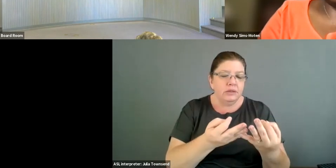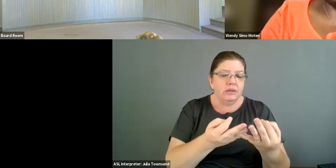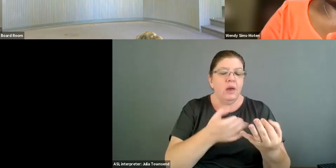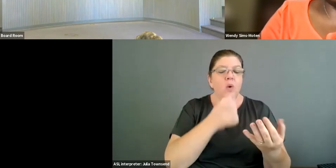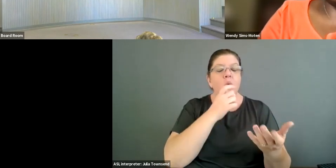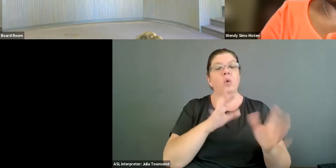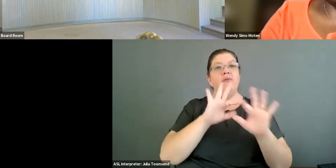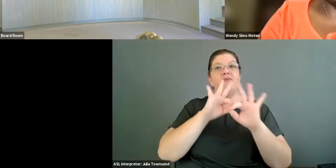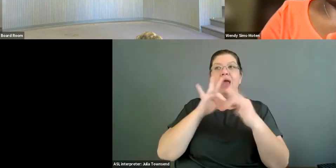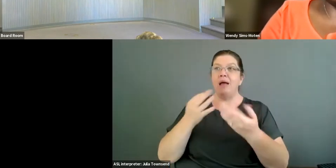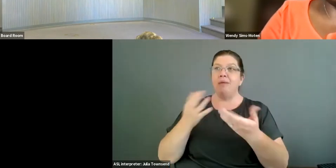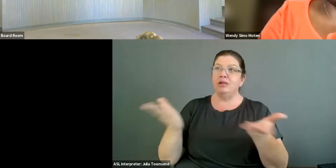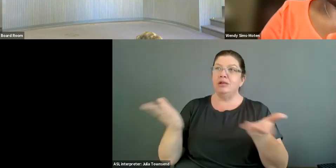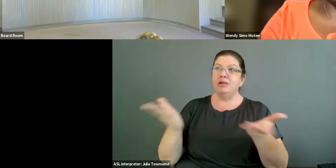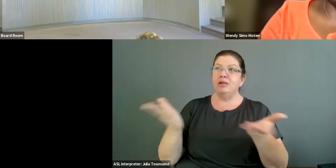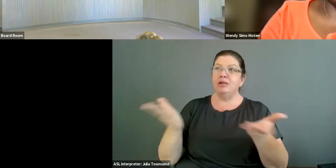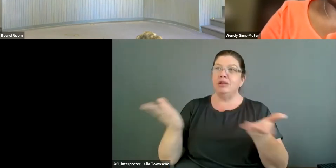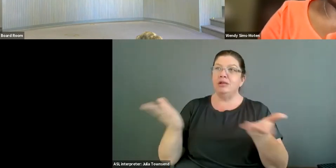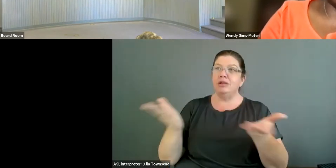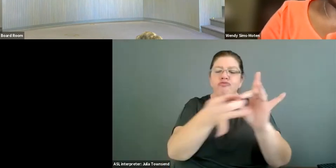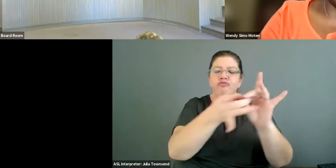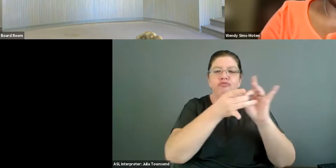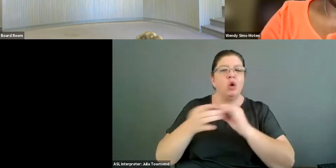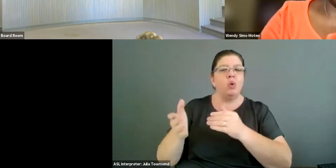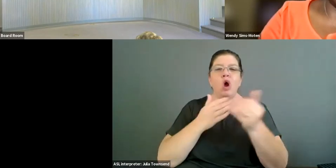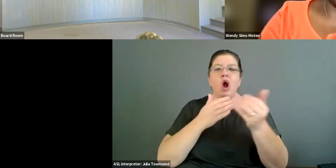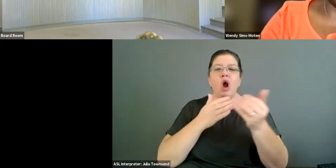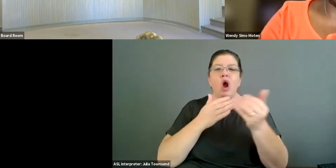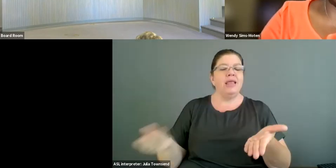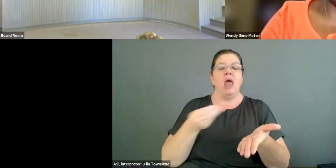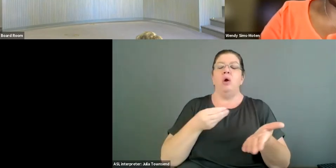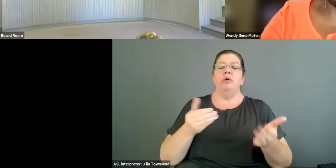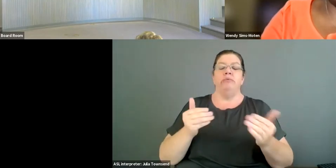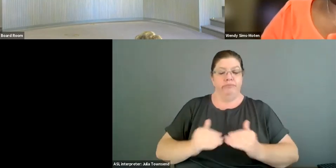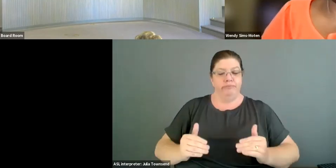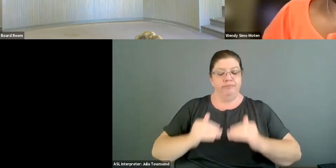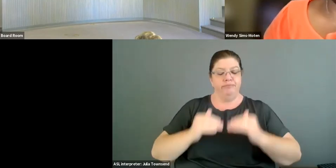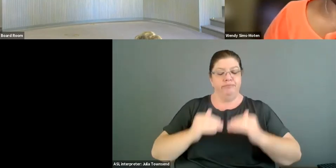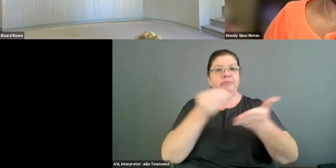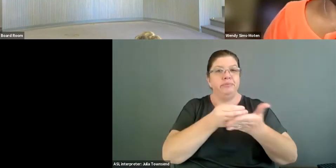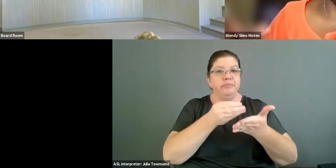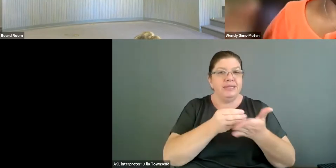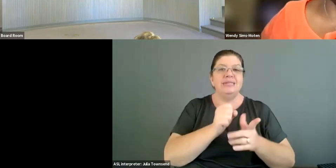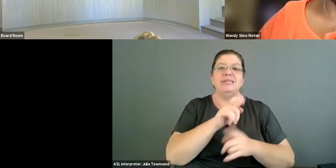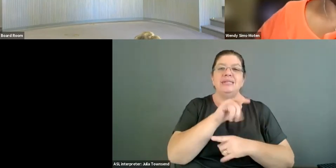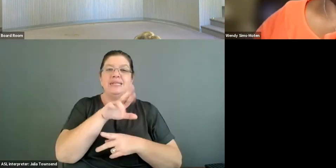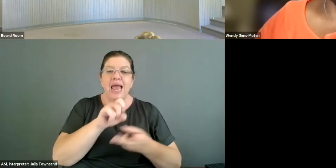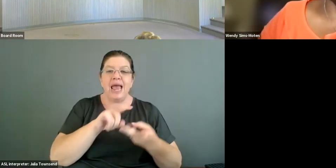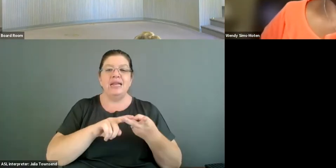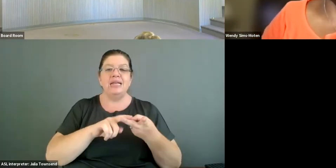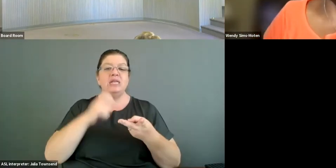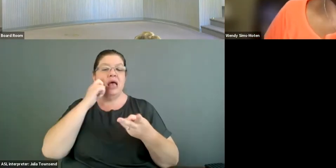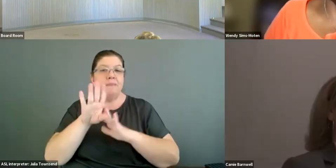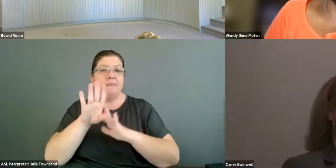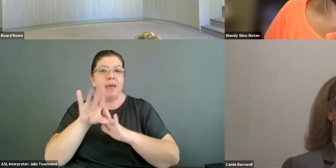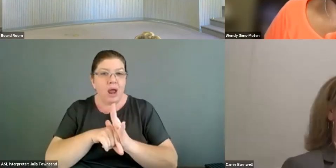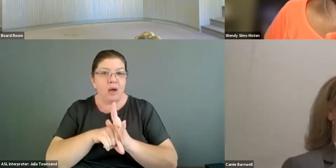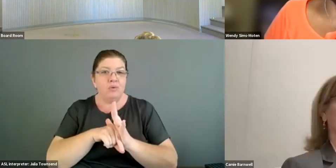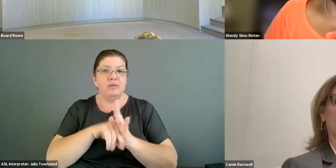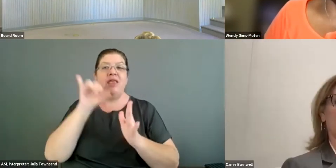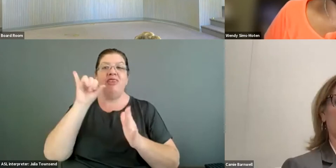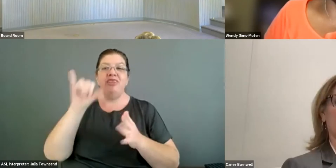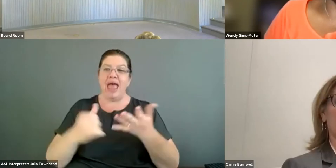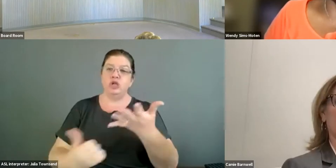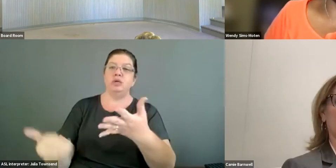these families together regardless of their socioeconomic statuses or ethnic backgrounds. That should be a